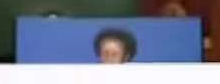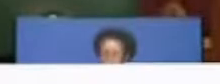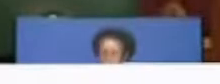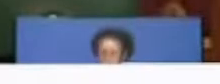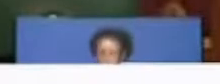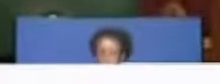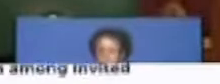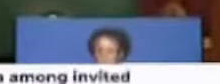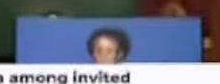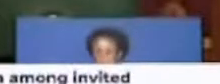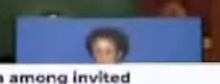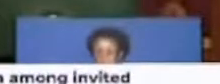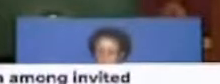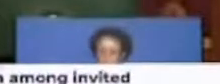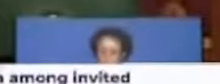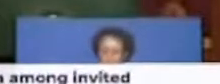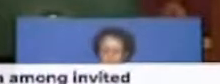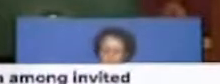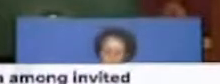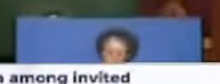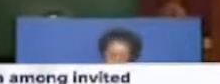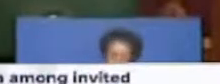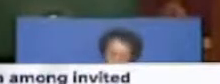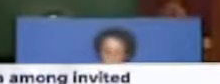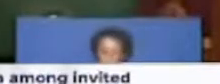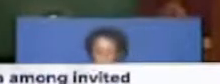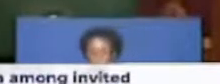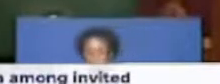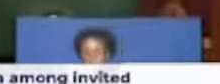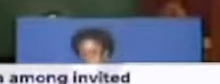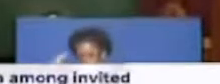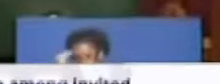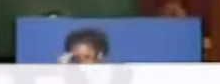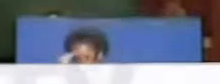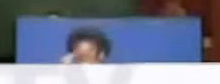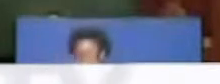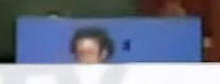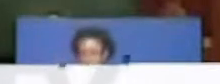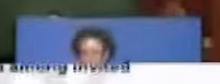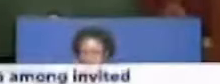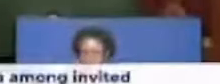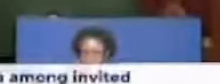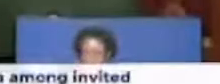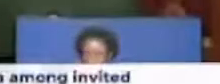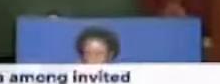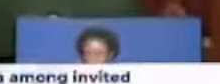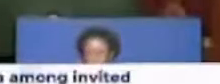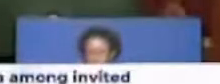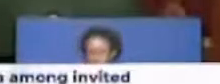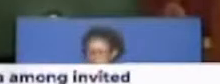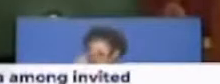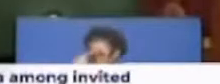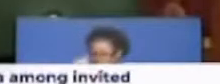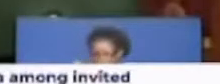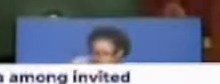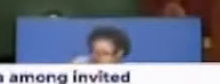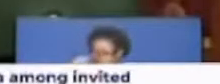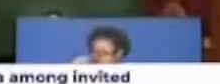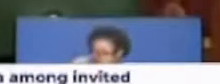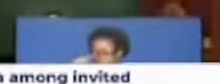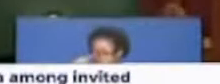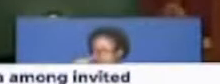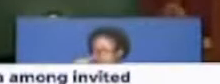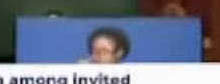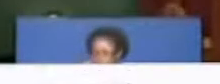covered agriculture, health, education, drought response, policy infrastructure,